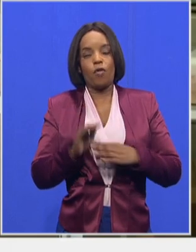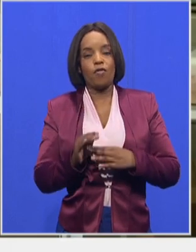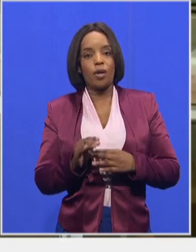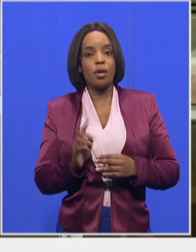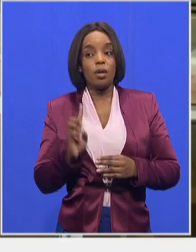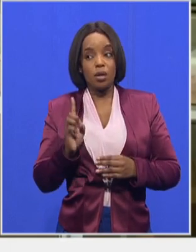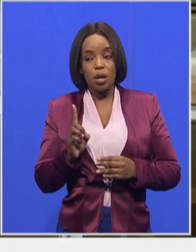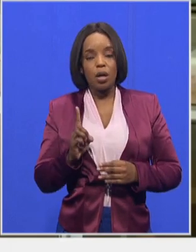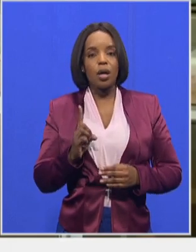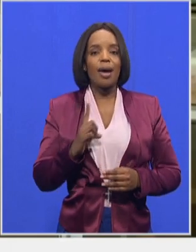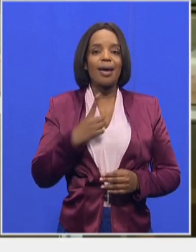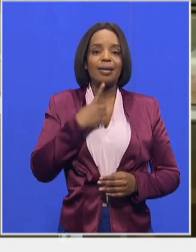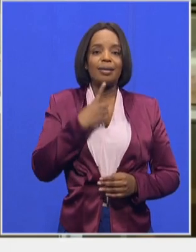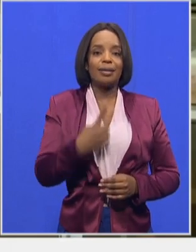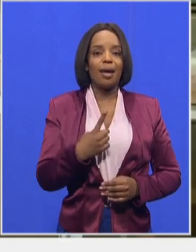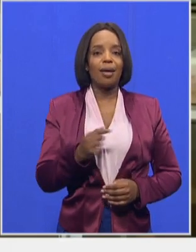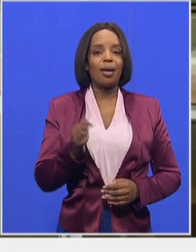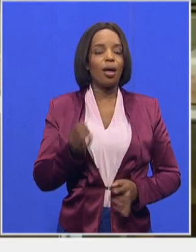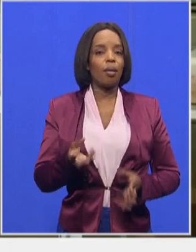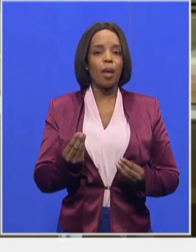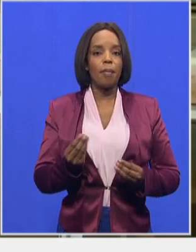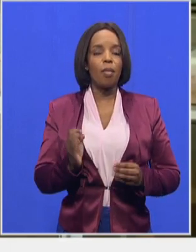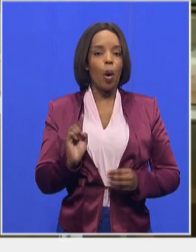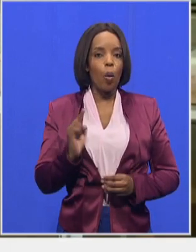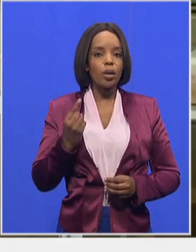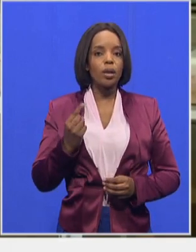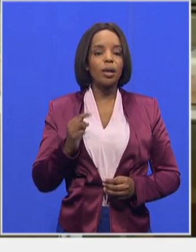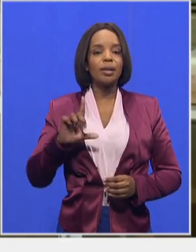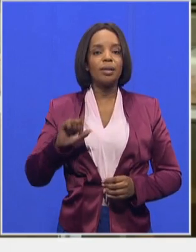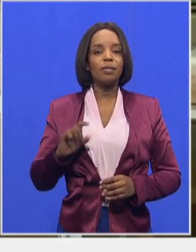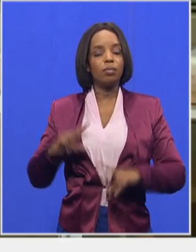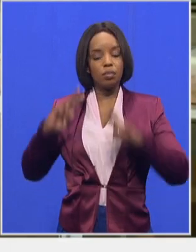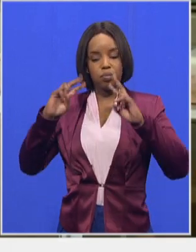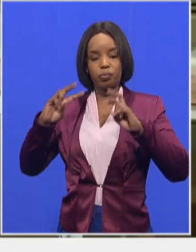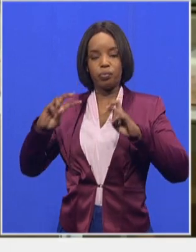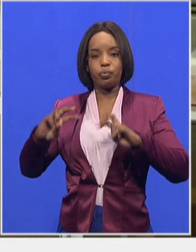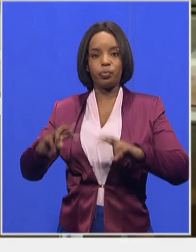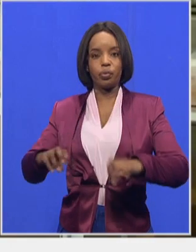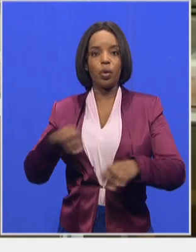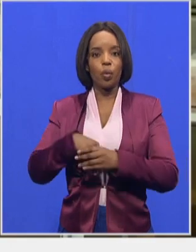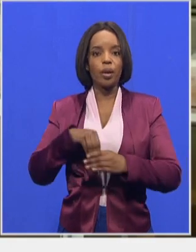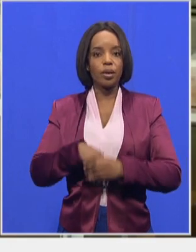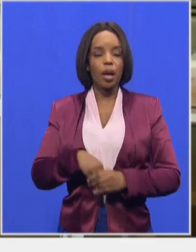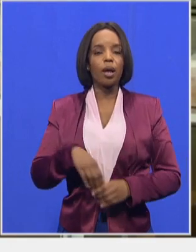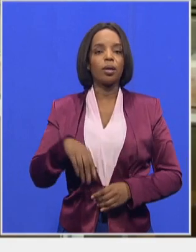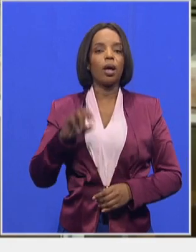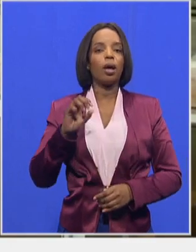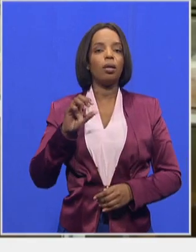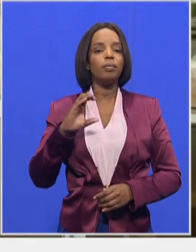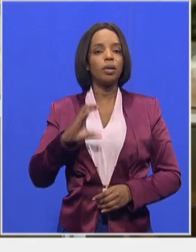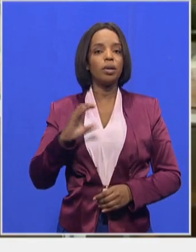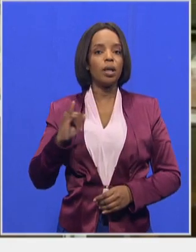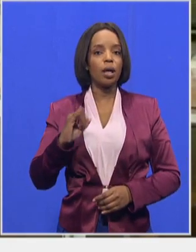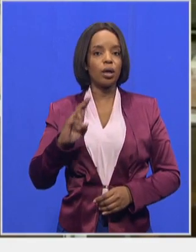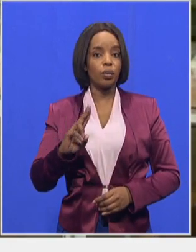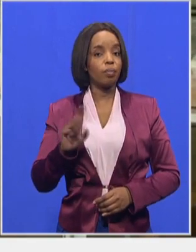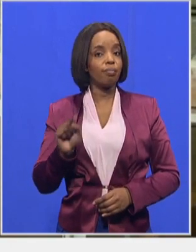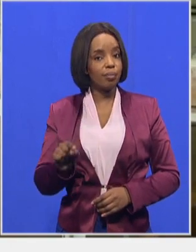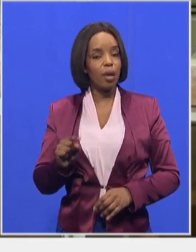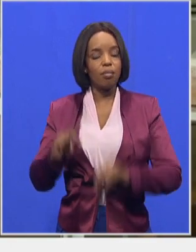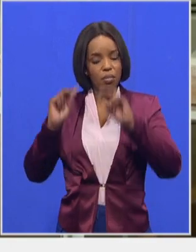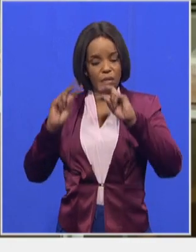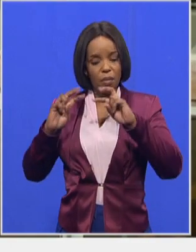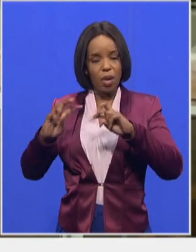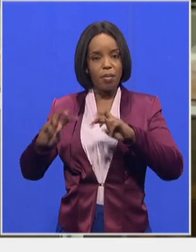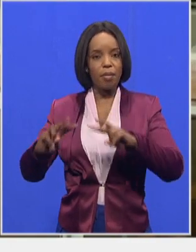Mr. Ngubane saying that they only had 70 investigators within the CIU, that being the city's integrity